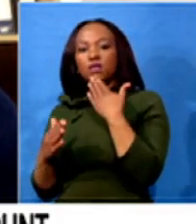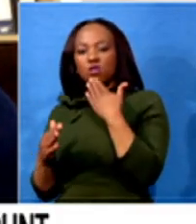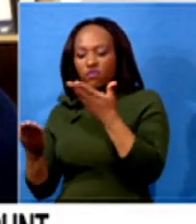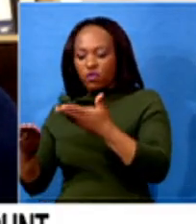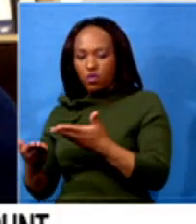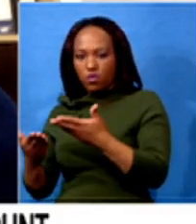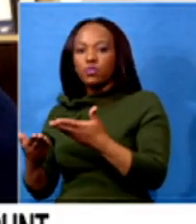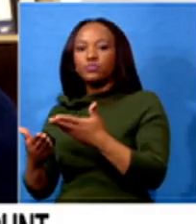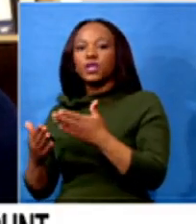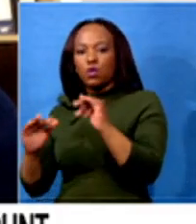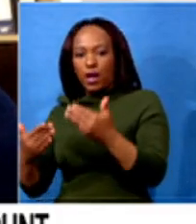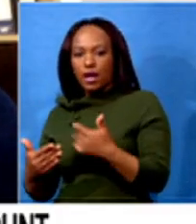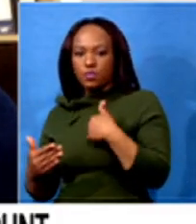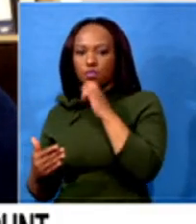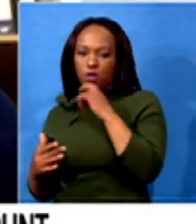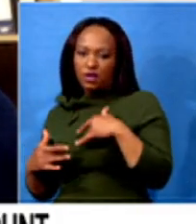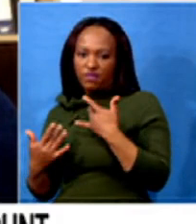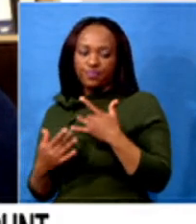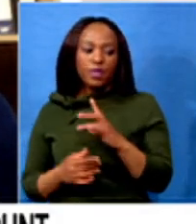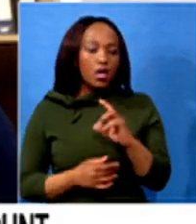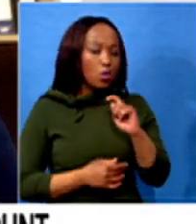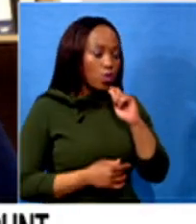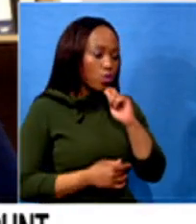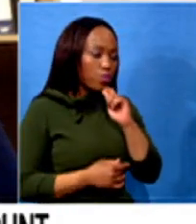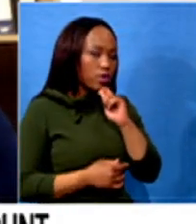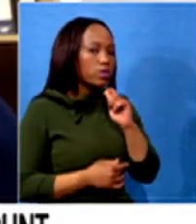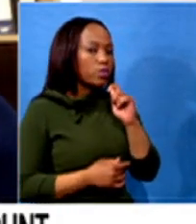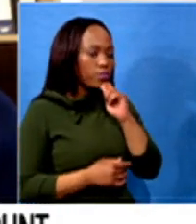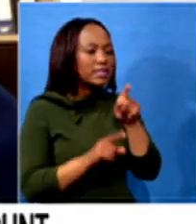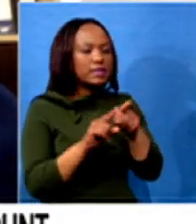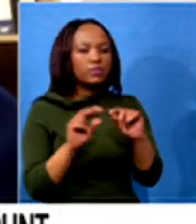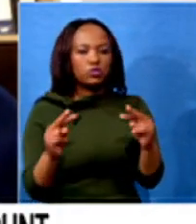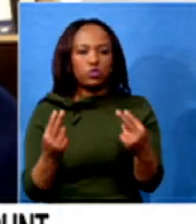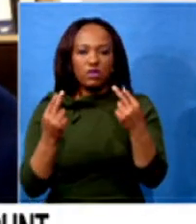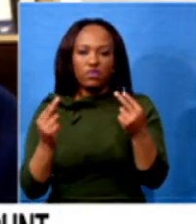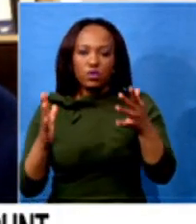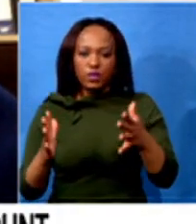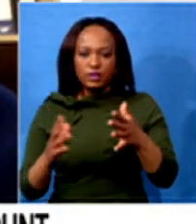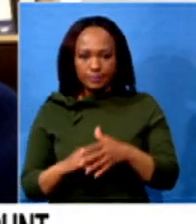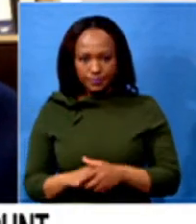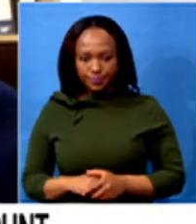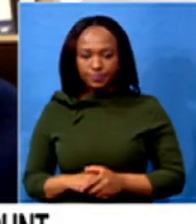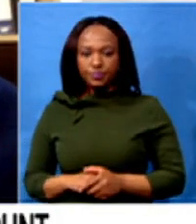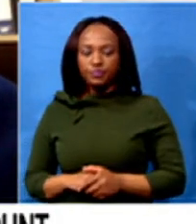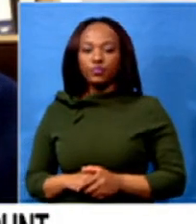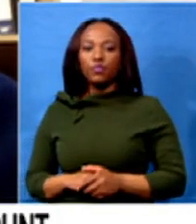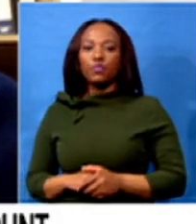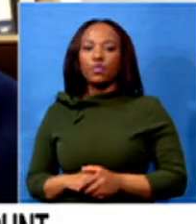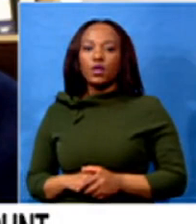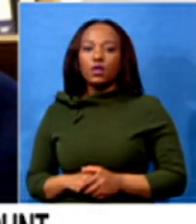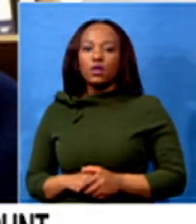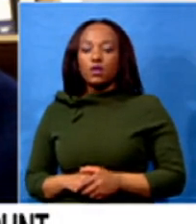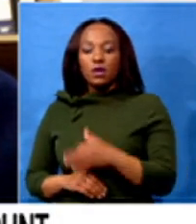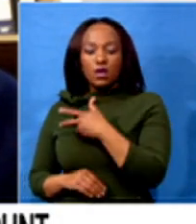once again. Good morning, and good morning to the viewers. Ms. Memela, there have been so